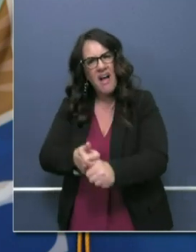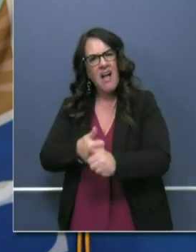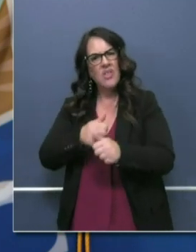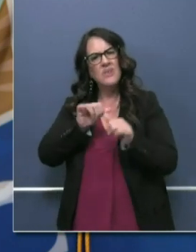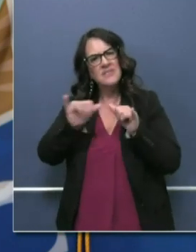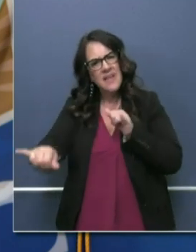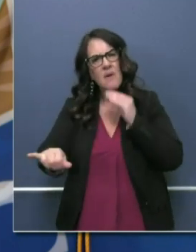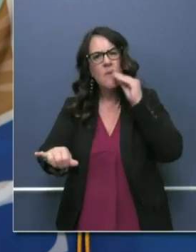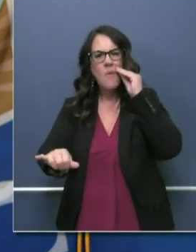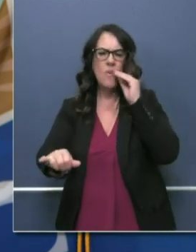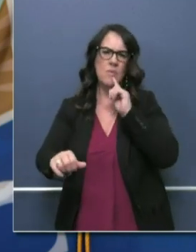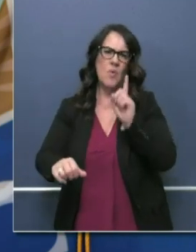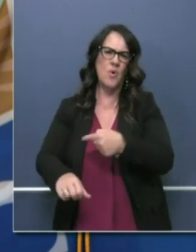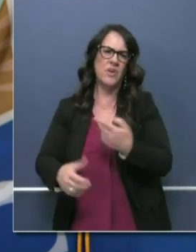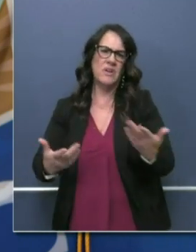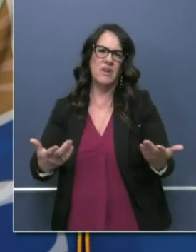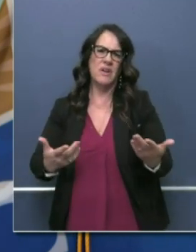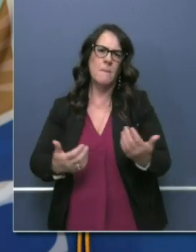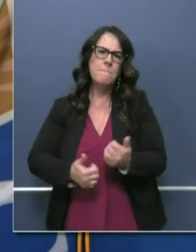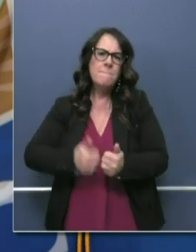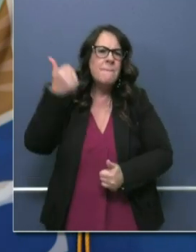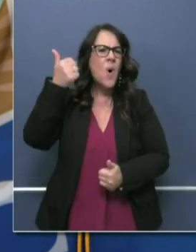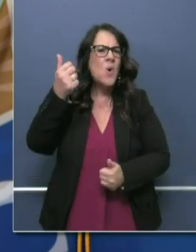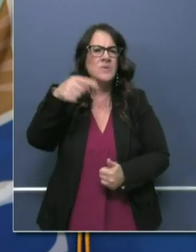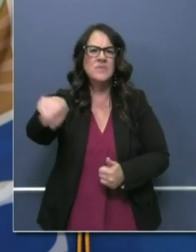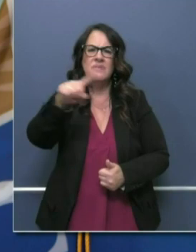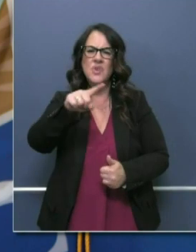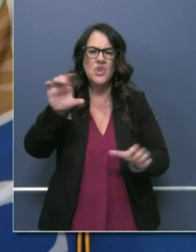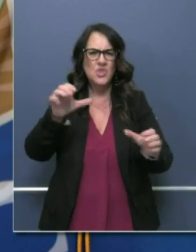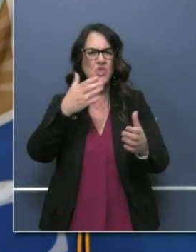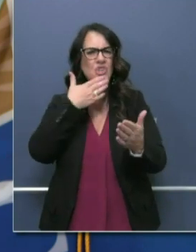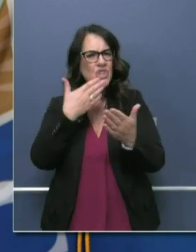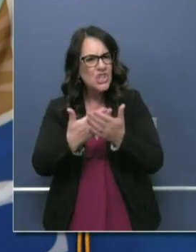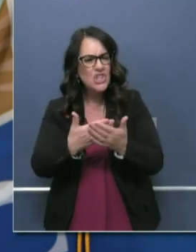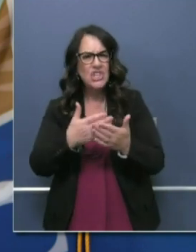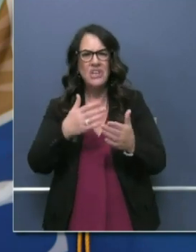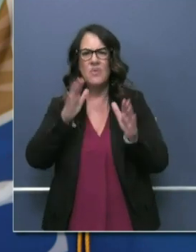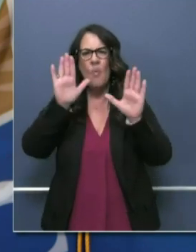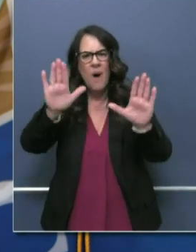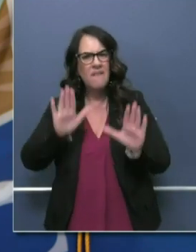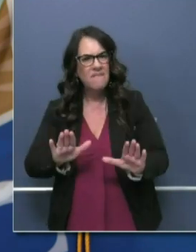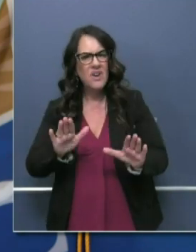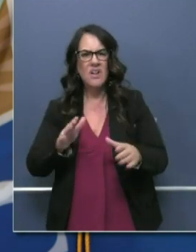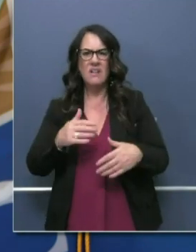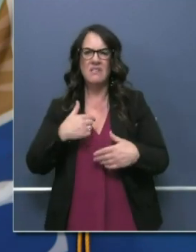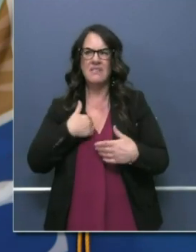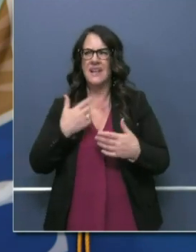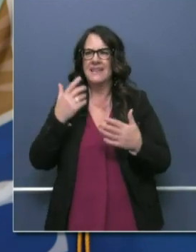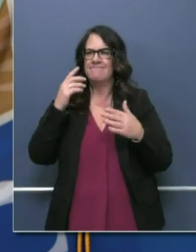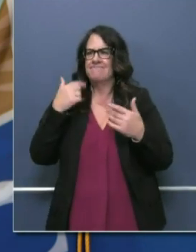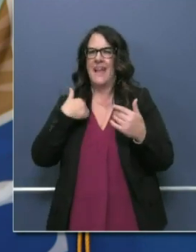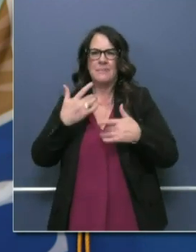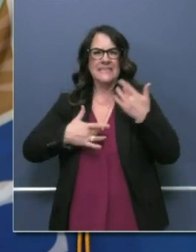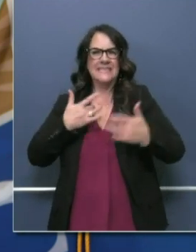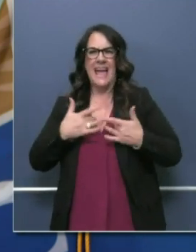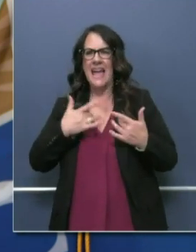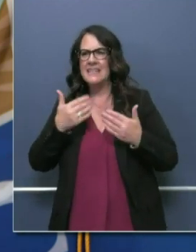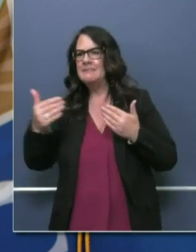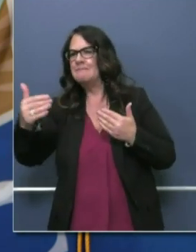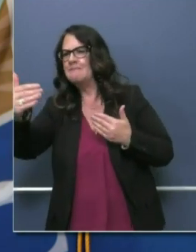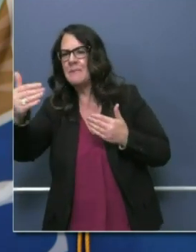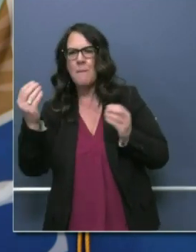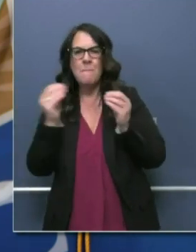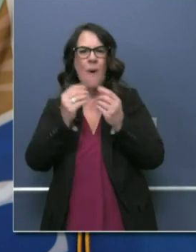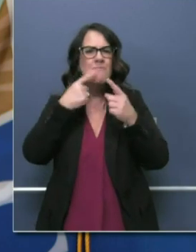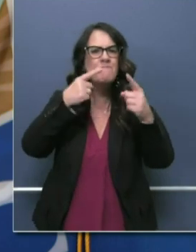is clear. Overwhelming majority of you doing the right thing. And I cannot wait to make more announcements in the days and weeks. And I'm